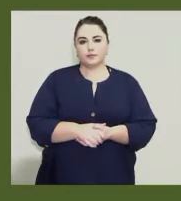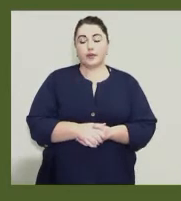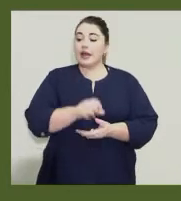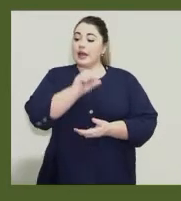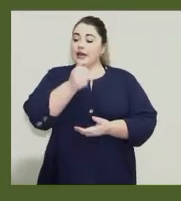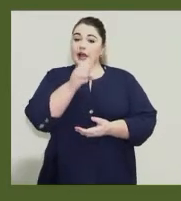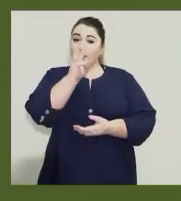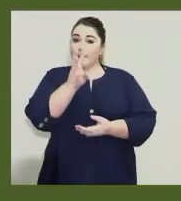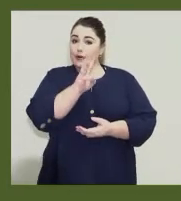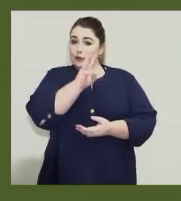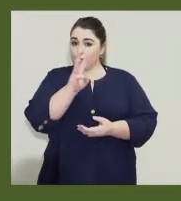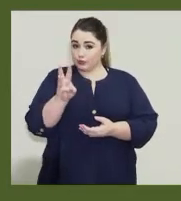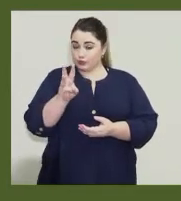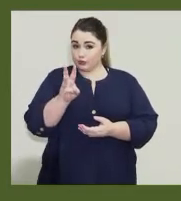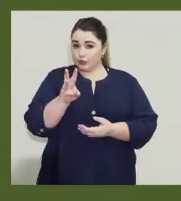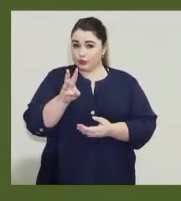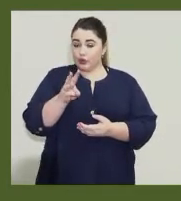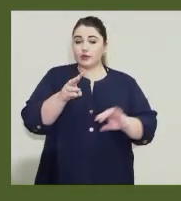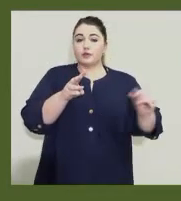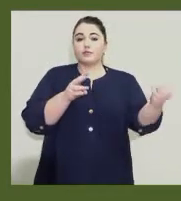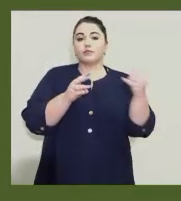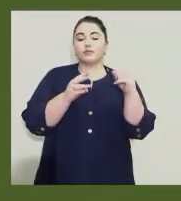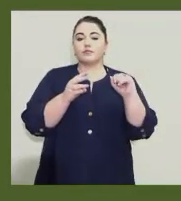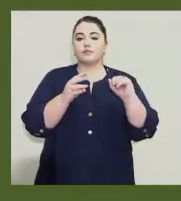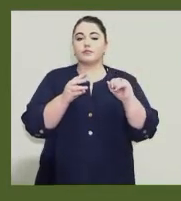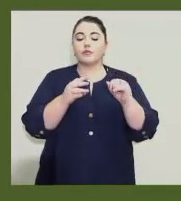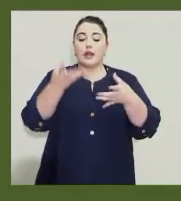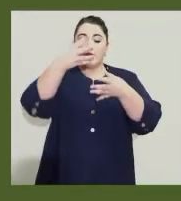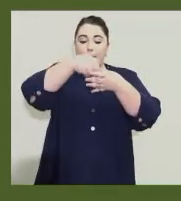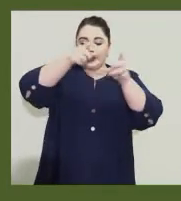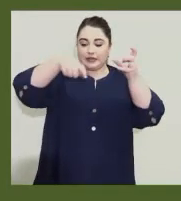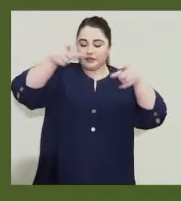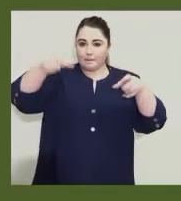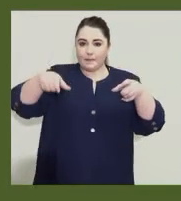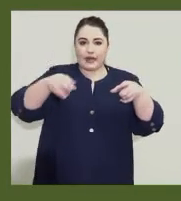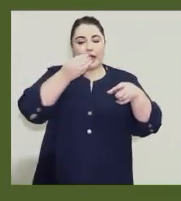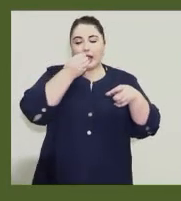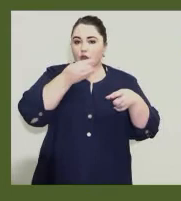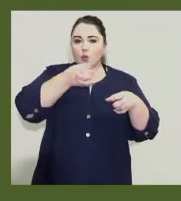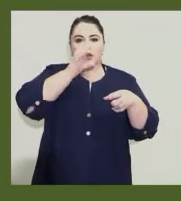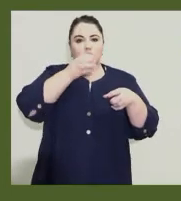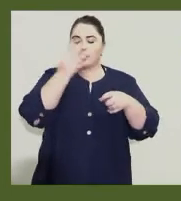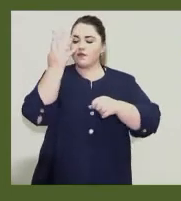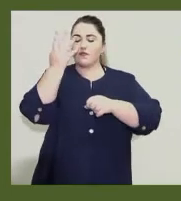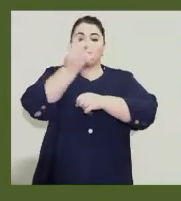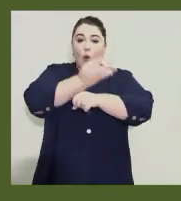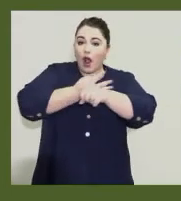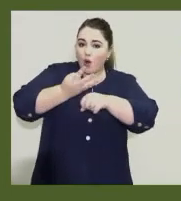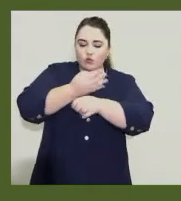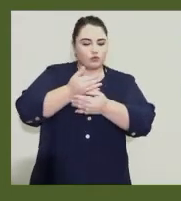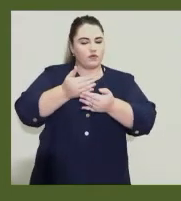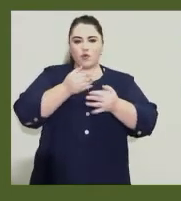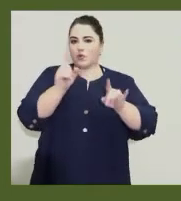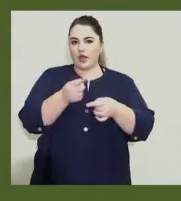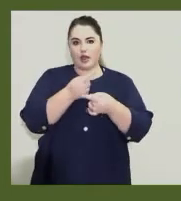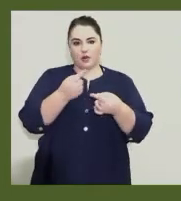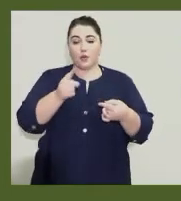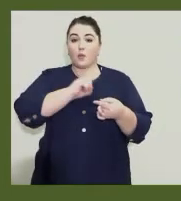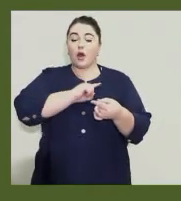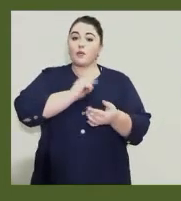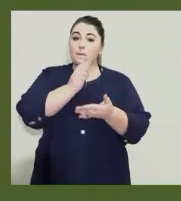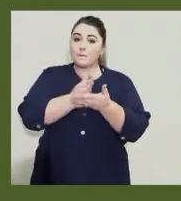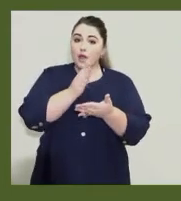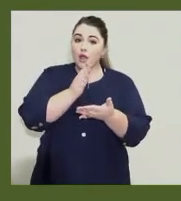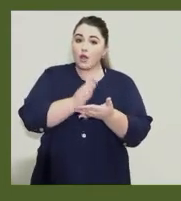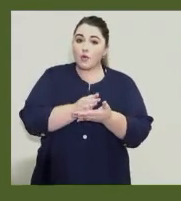The participant should not eat or drink 4 hours before the time to ensure that the liquid consumption prior to